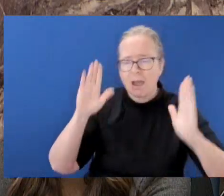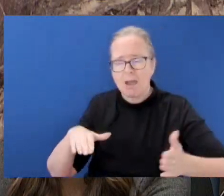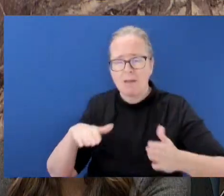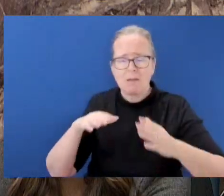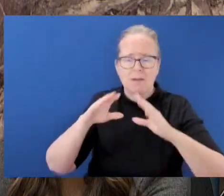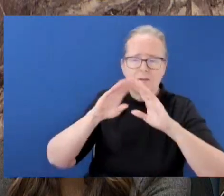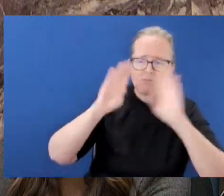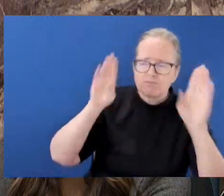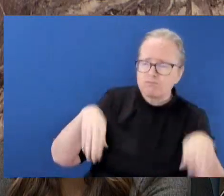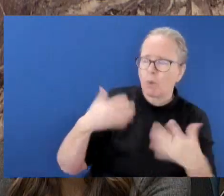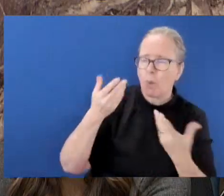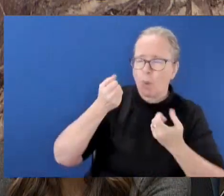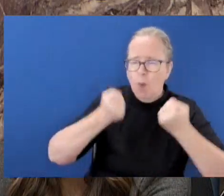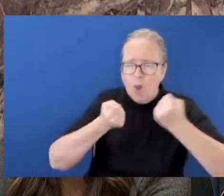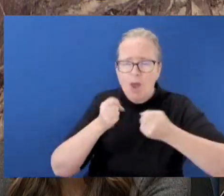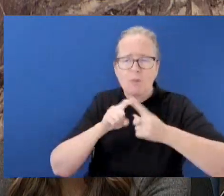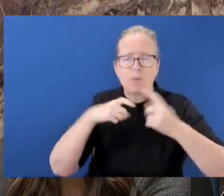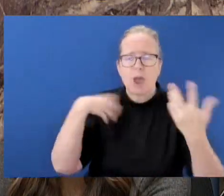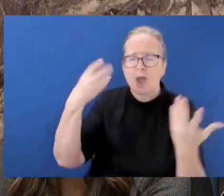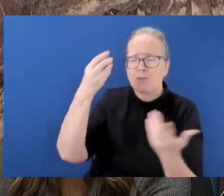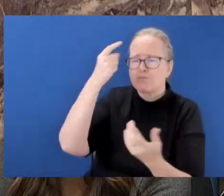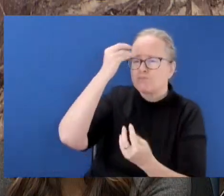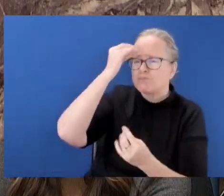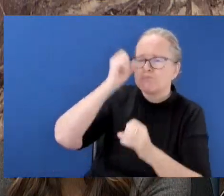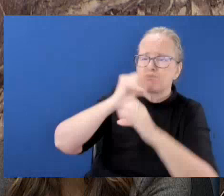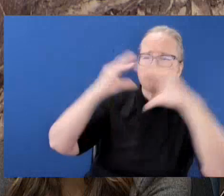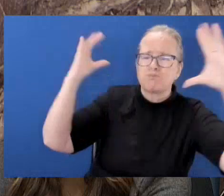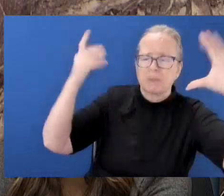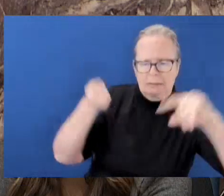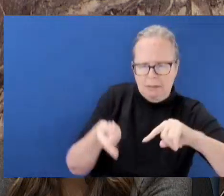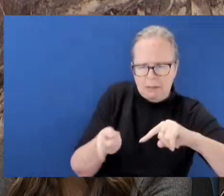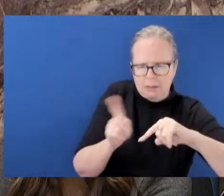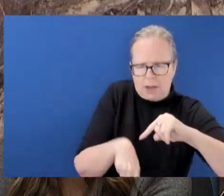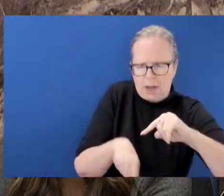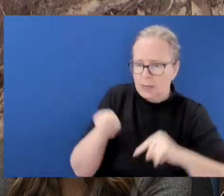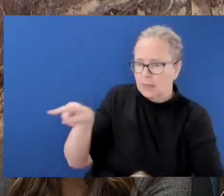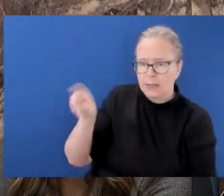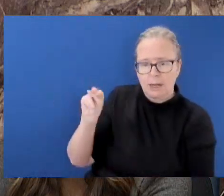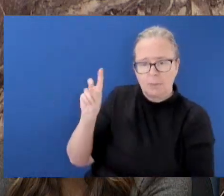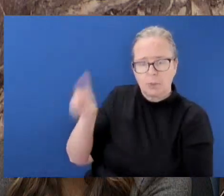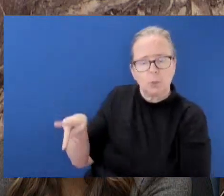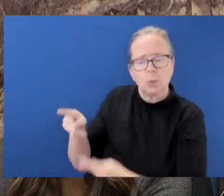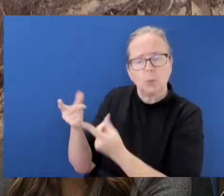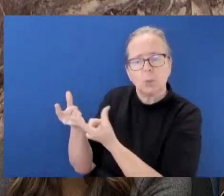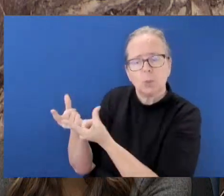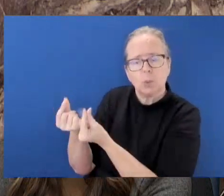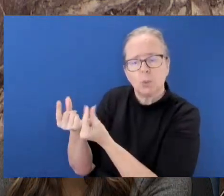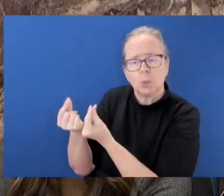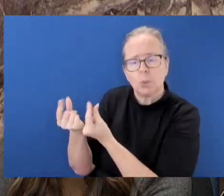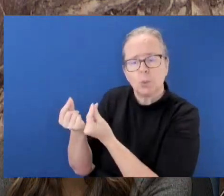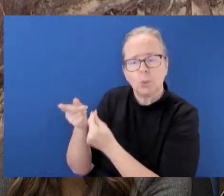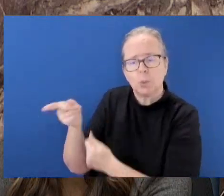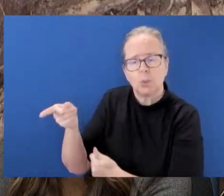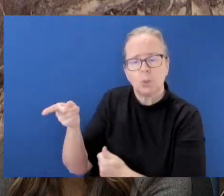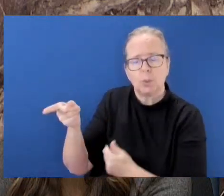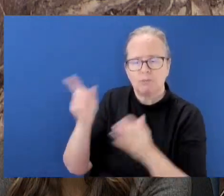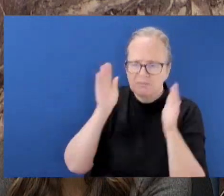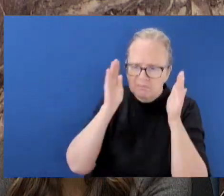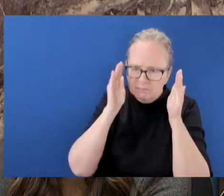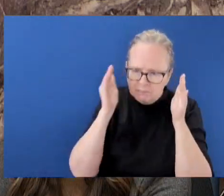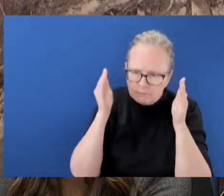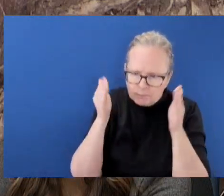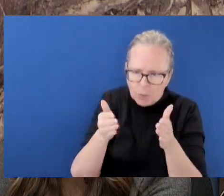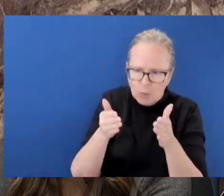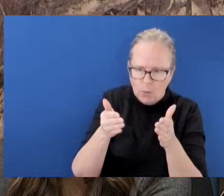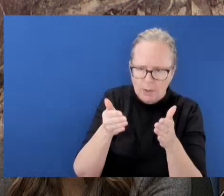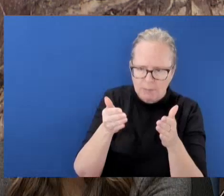Well, what the NDP's favorite economist, Tom Davidoff, says, and I quote, "It's not important at all